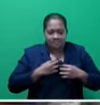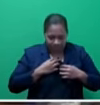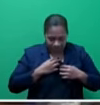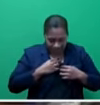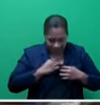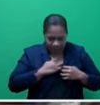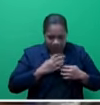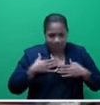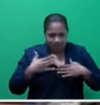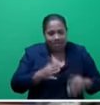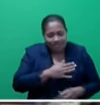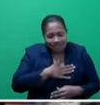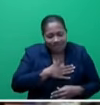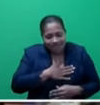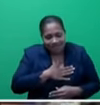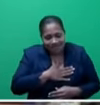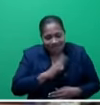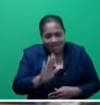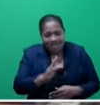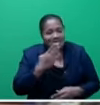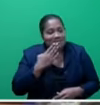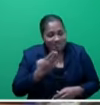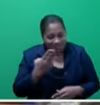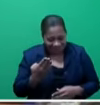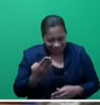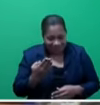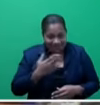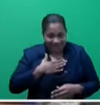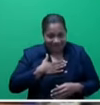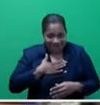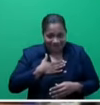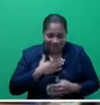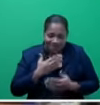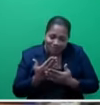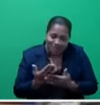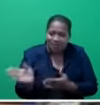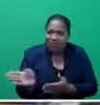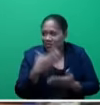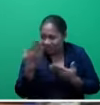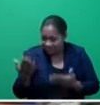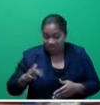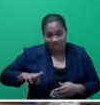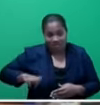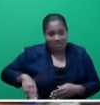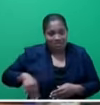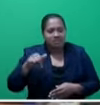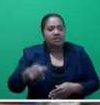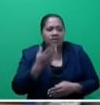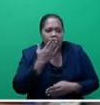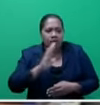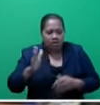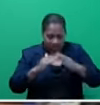gracious and wise speech. Honourable Speaker Sir, my plea to all honourable members of this August Parliament, let